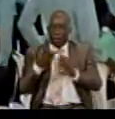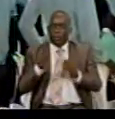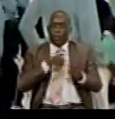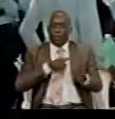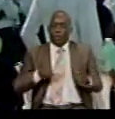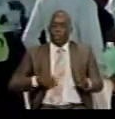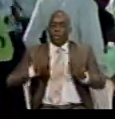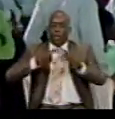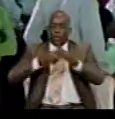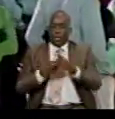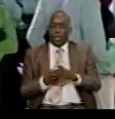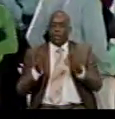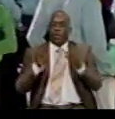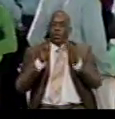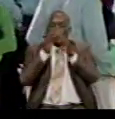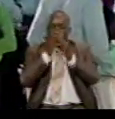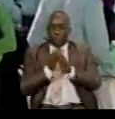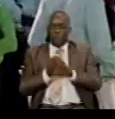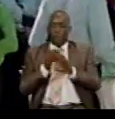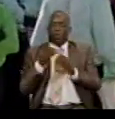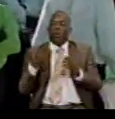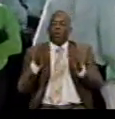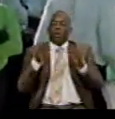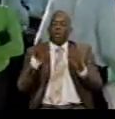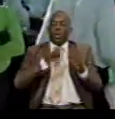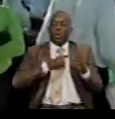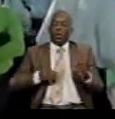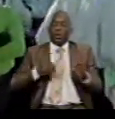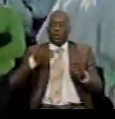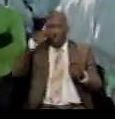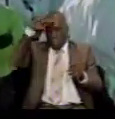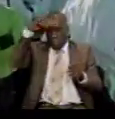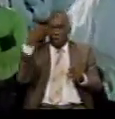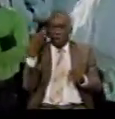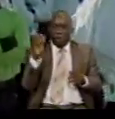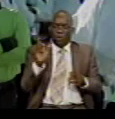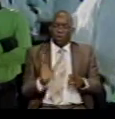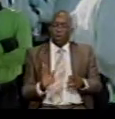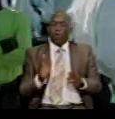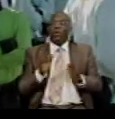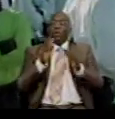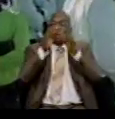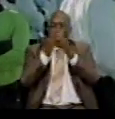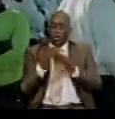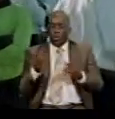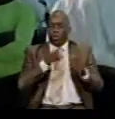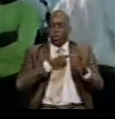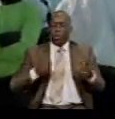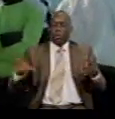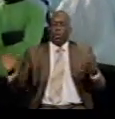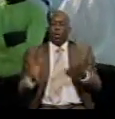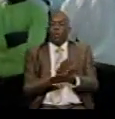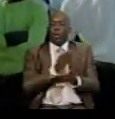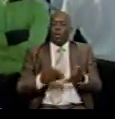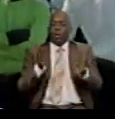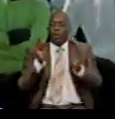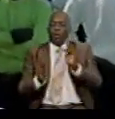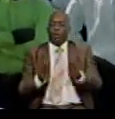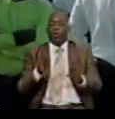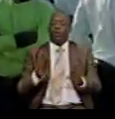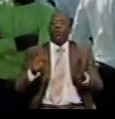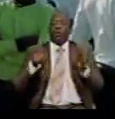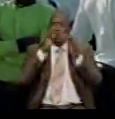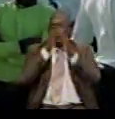worship the Lord. Sœur, loue le Seigneur. Man of God, worship the Lord. Homme de Dieu, loue le Seigneur. Choir members, worship the Lord. Chorale, louons le Seigneur. Ushers and